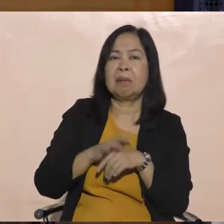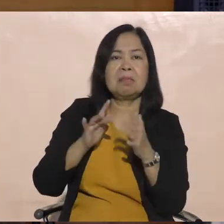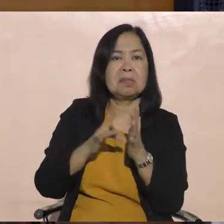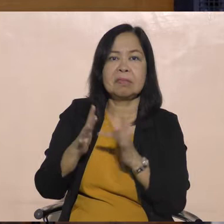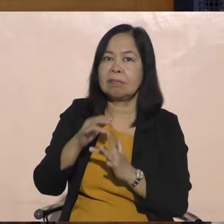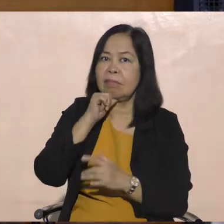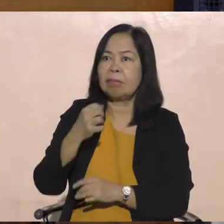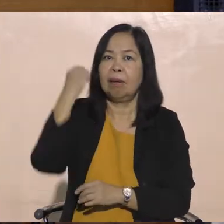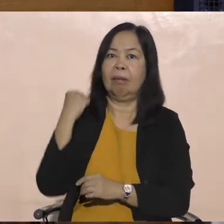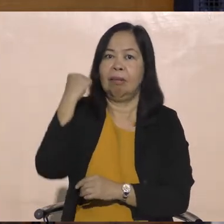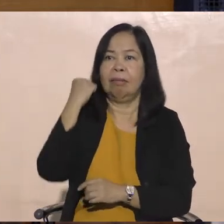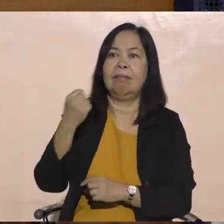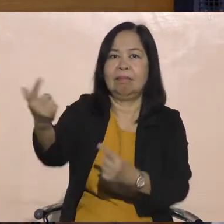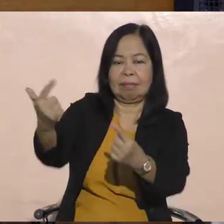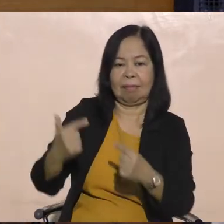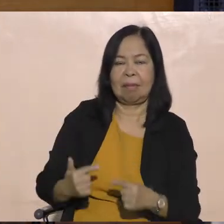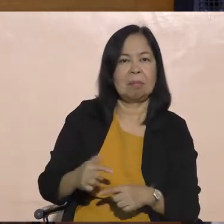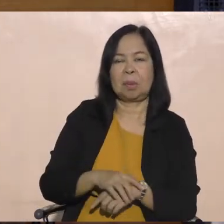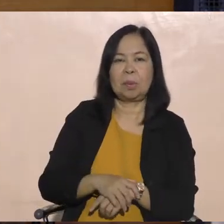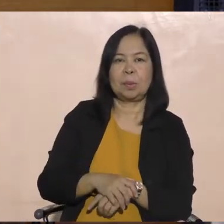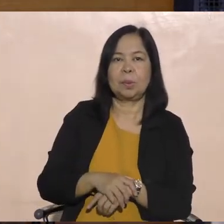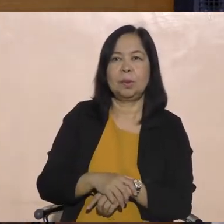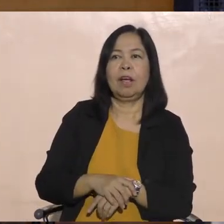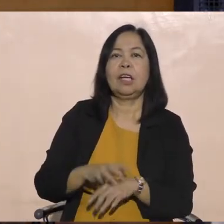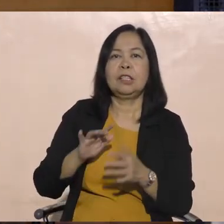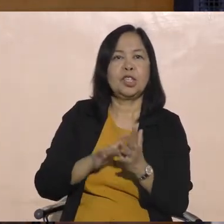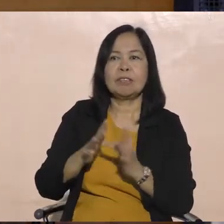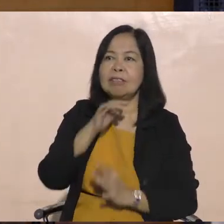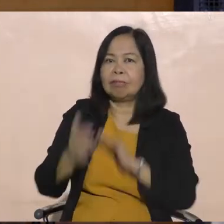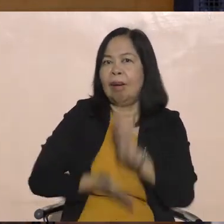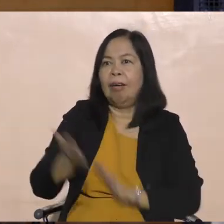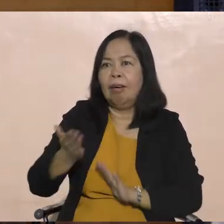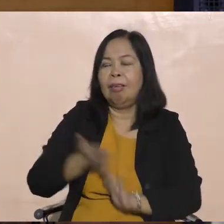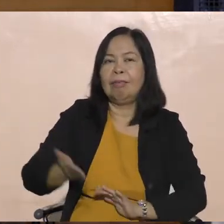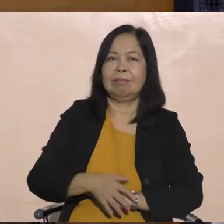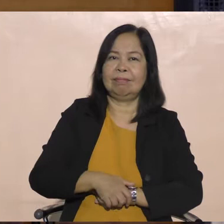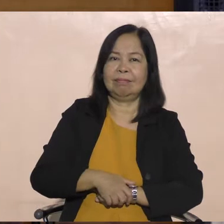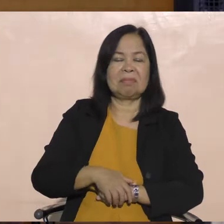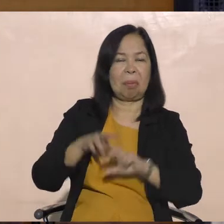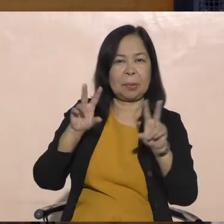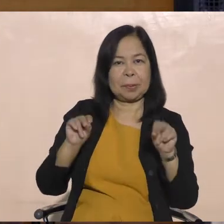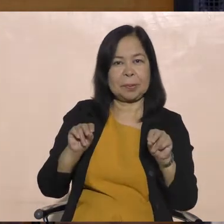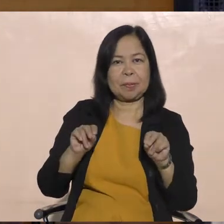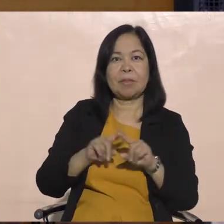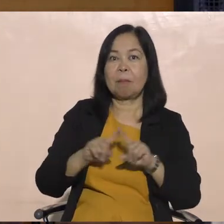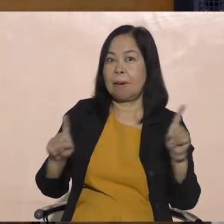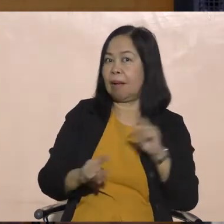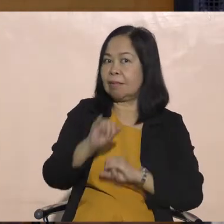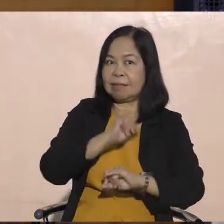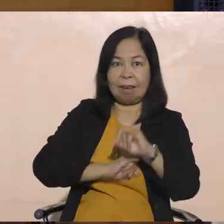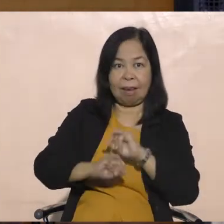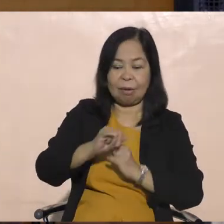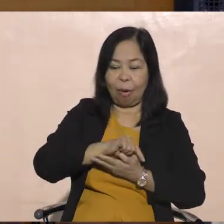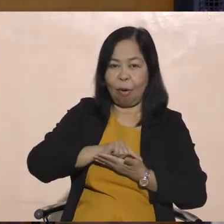He did not came and heal Lazarus. Jesus did not run and heal him. Instead, if